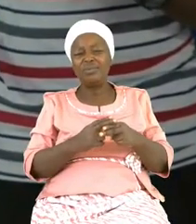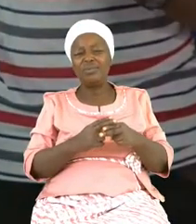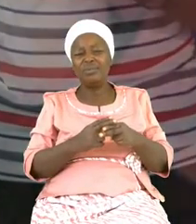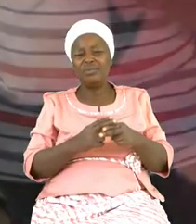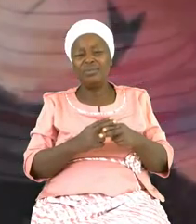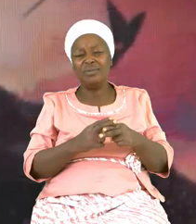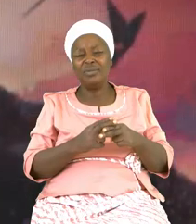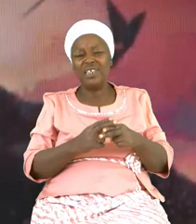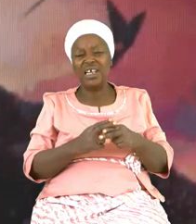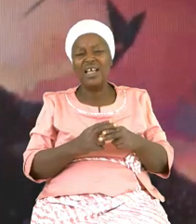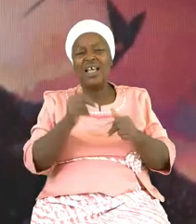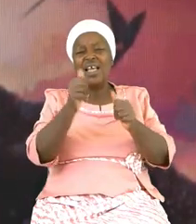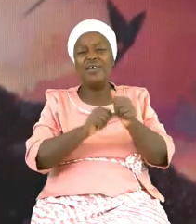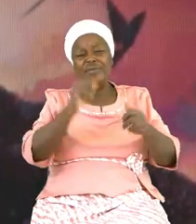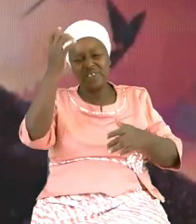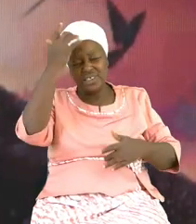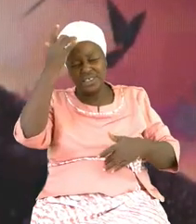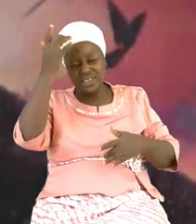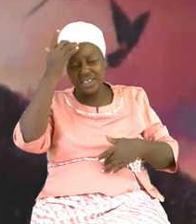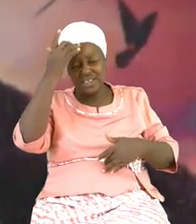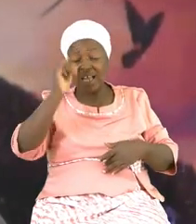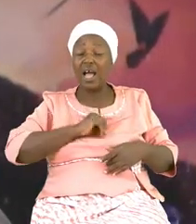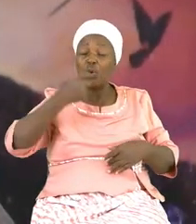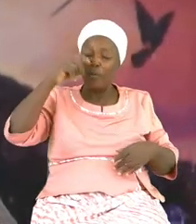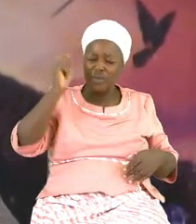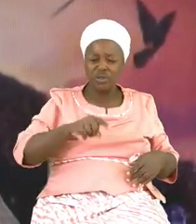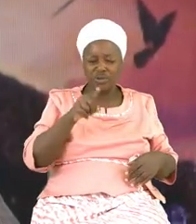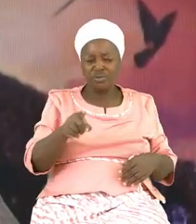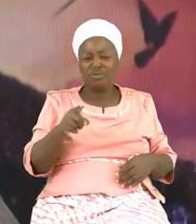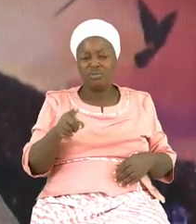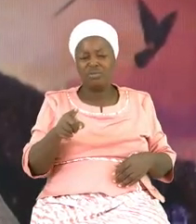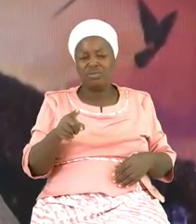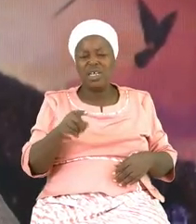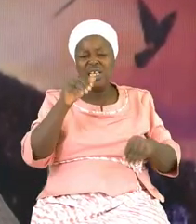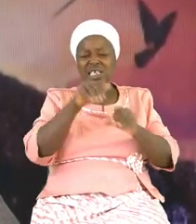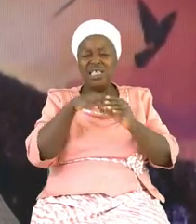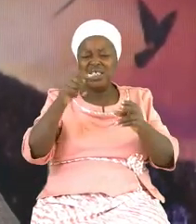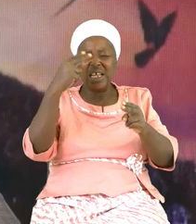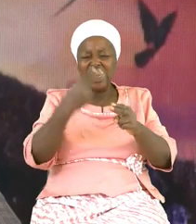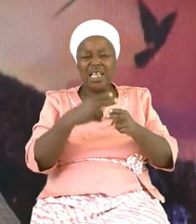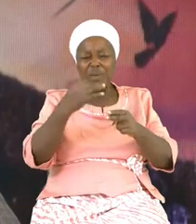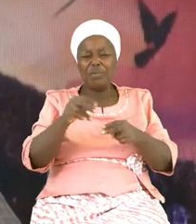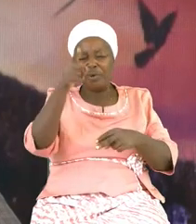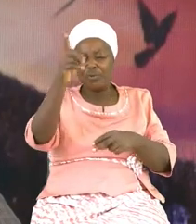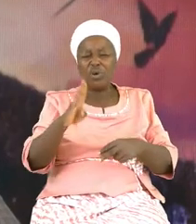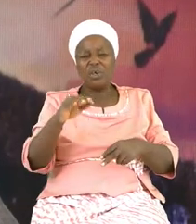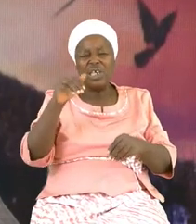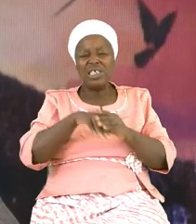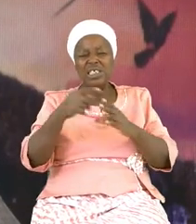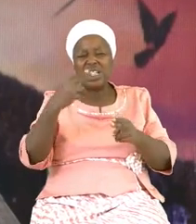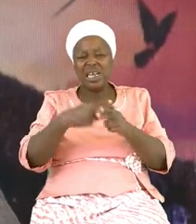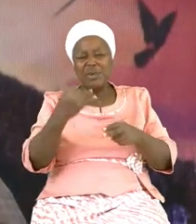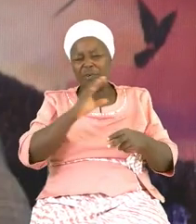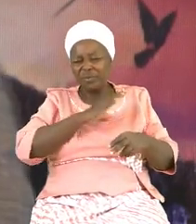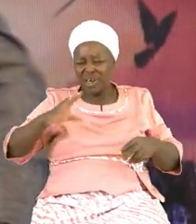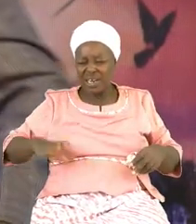Every sickness, I command you, in the name of God, in the name of Christ,